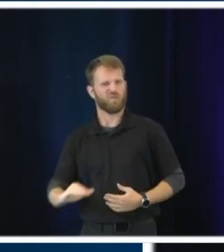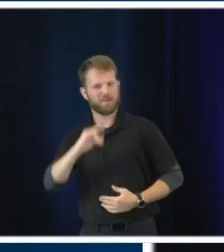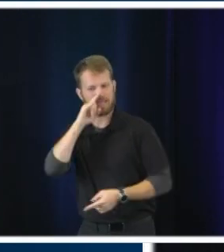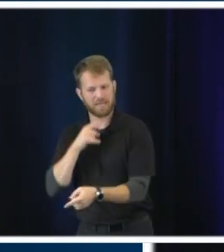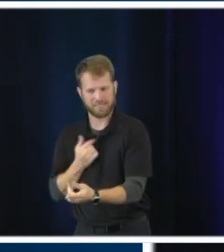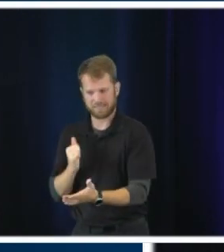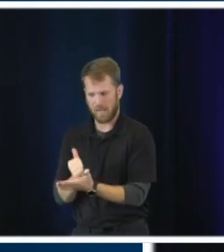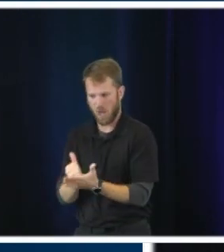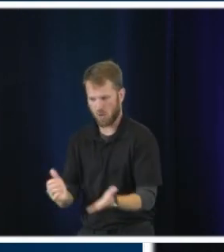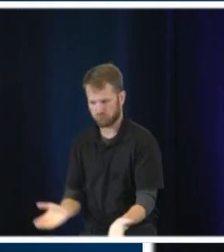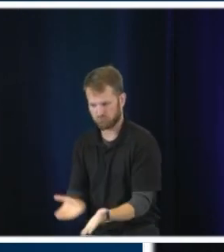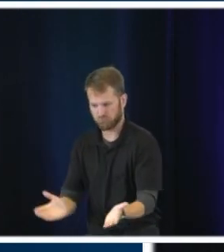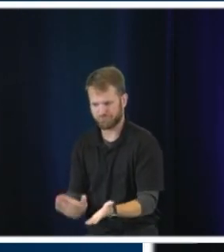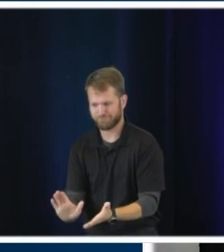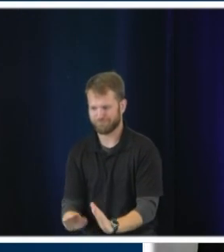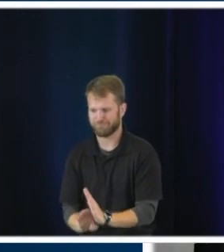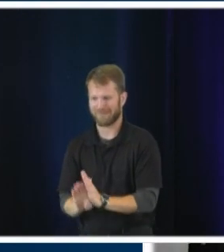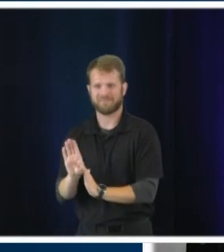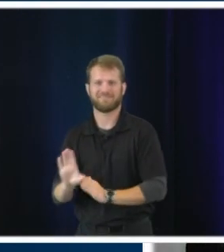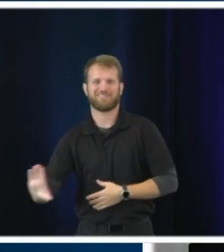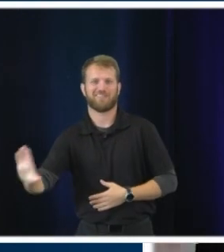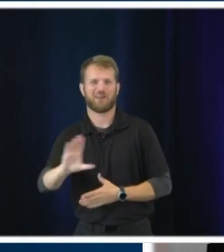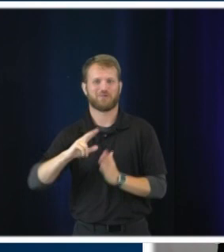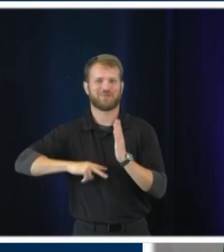their reading skills.